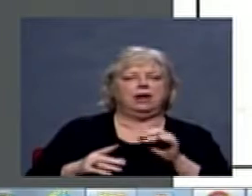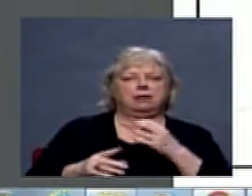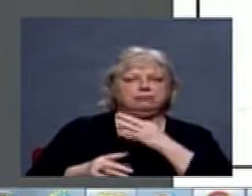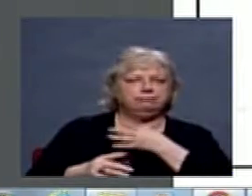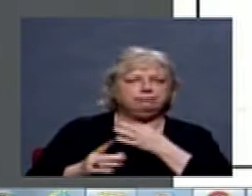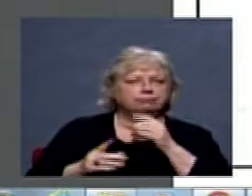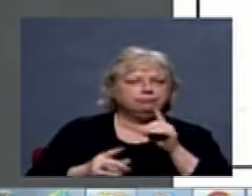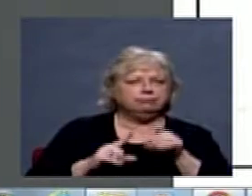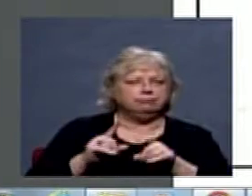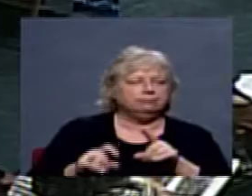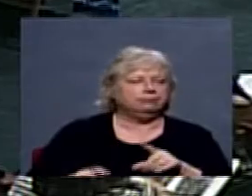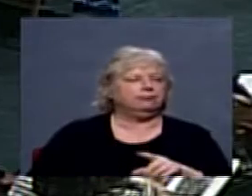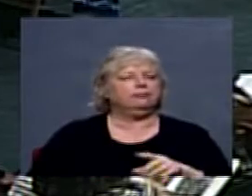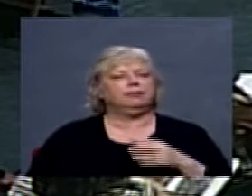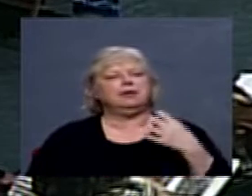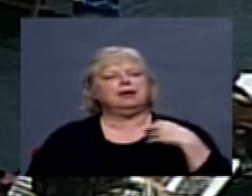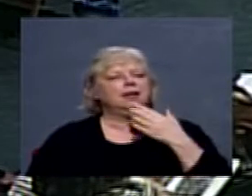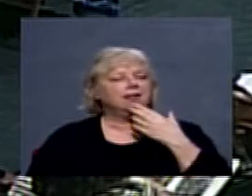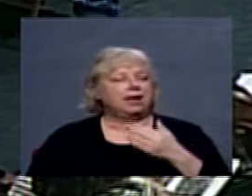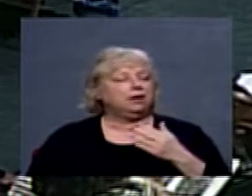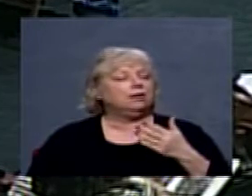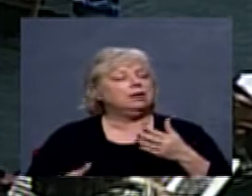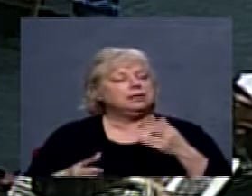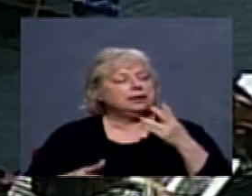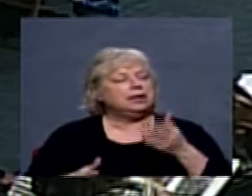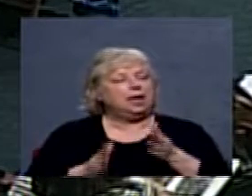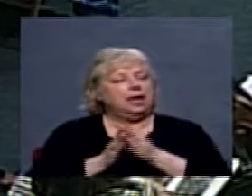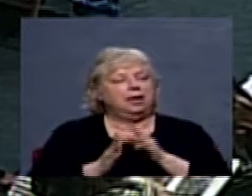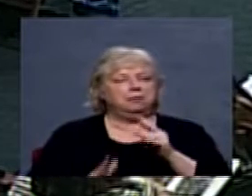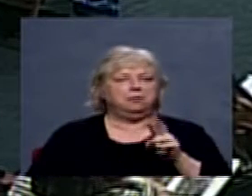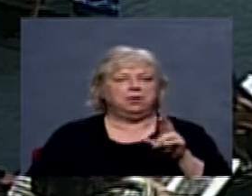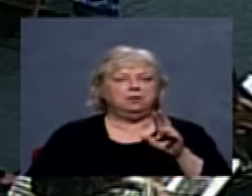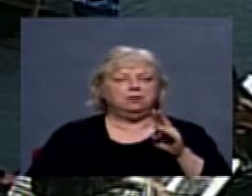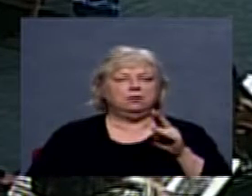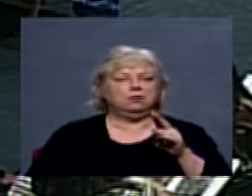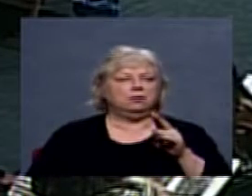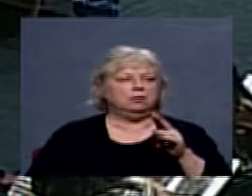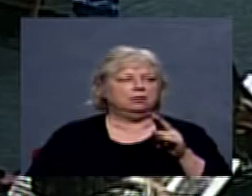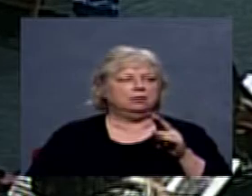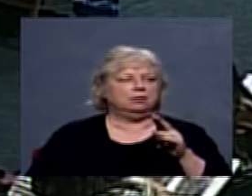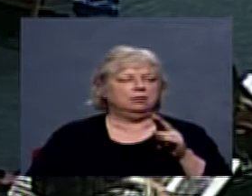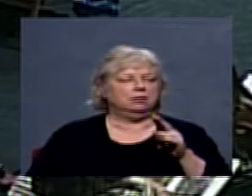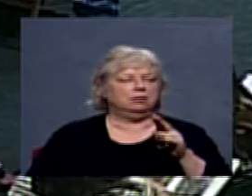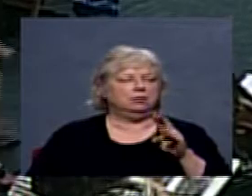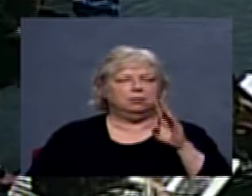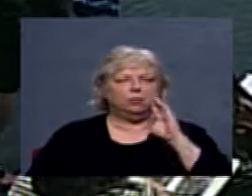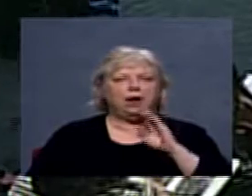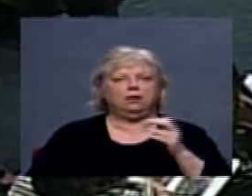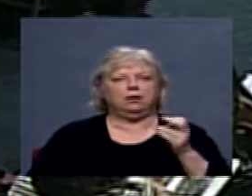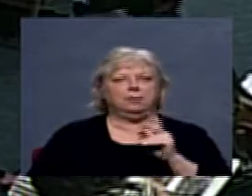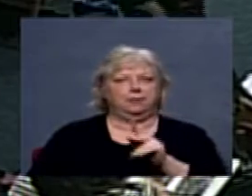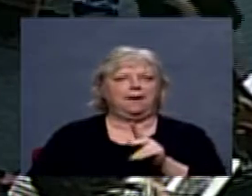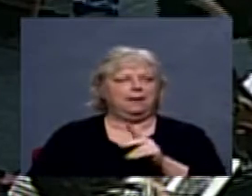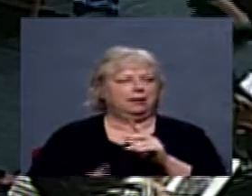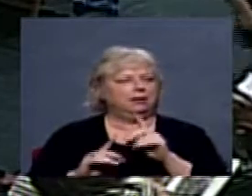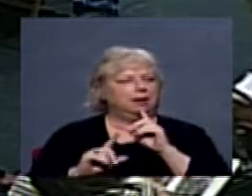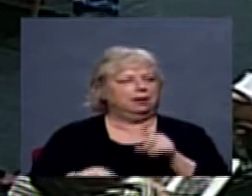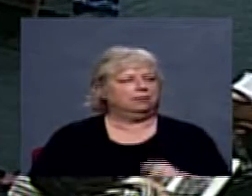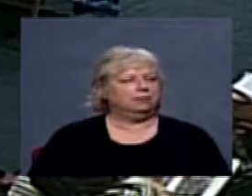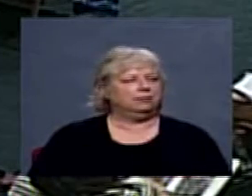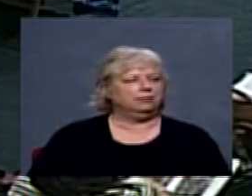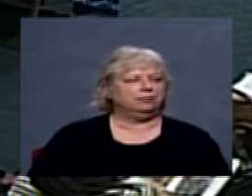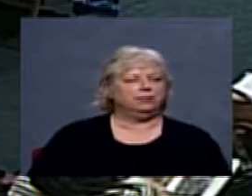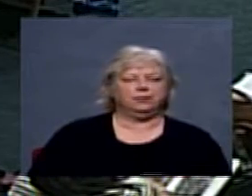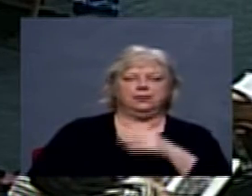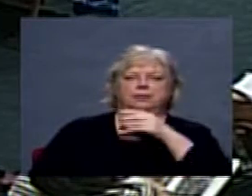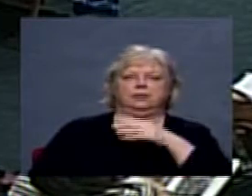Thank you, Ms. Bell. Let's see if we can get Mr. Brown to come up and address the questions, please. Copy of the petition. I wanted to hand